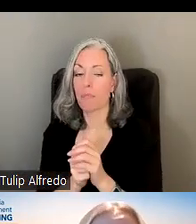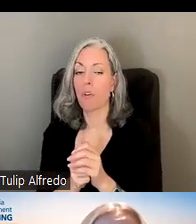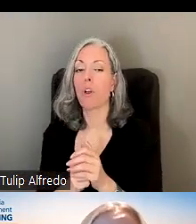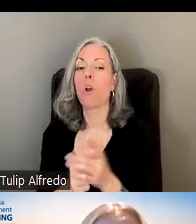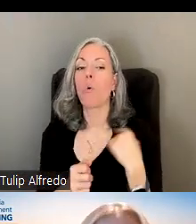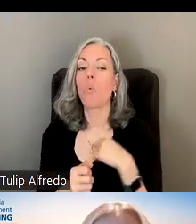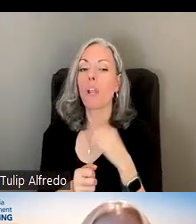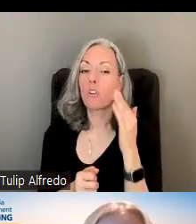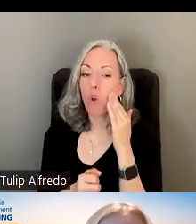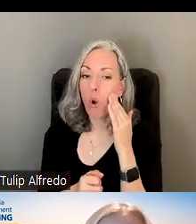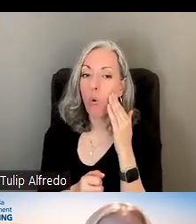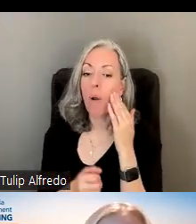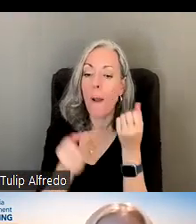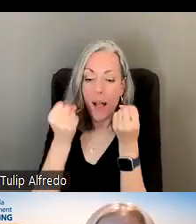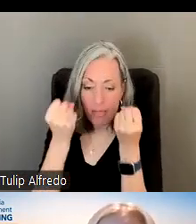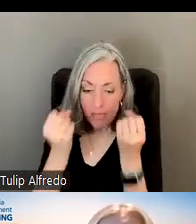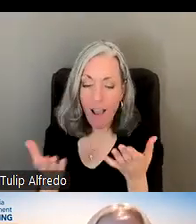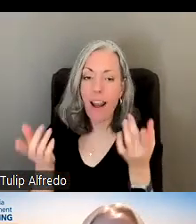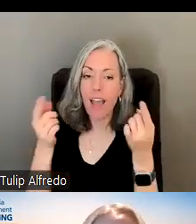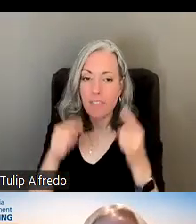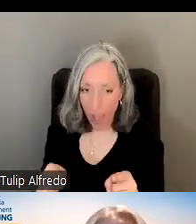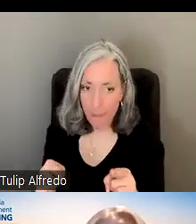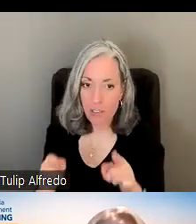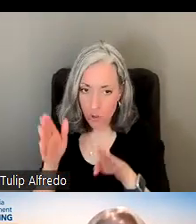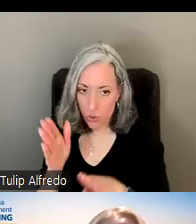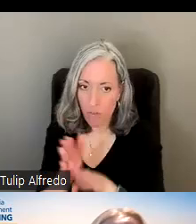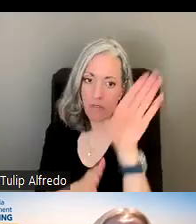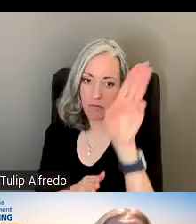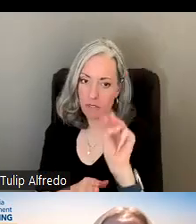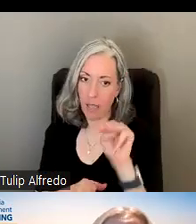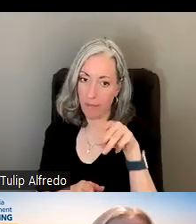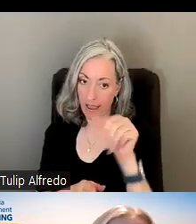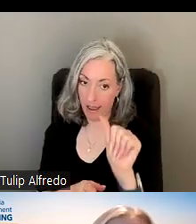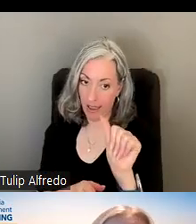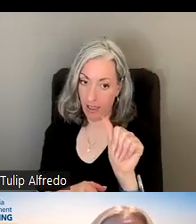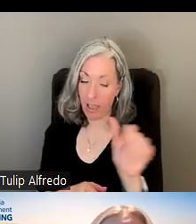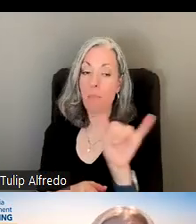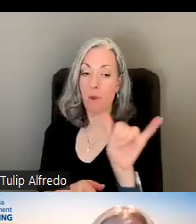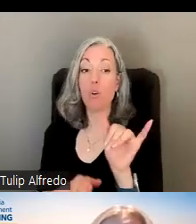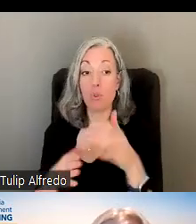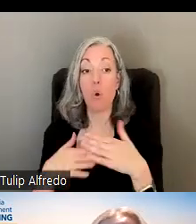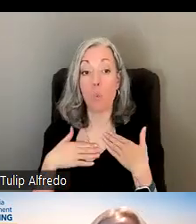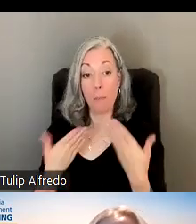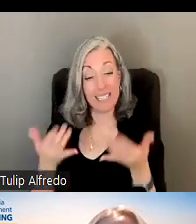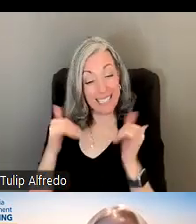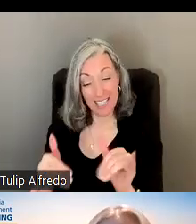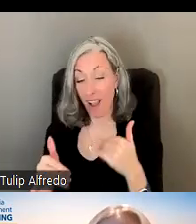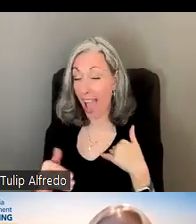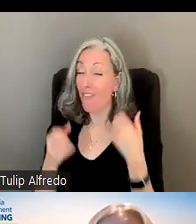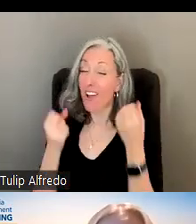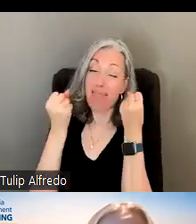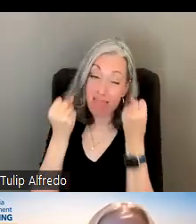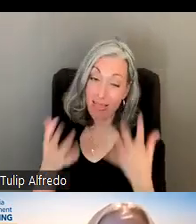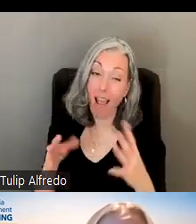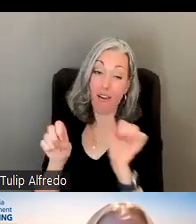lot that has happened to advance California's Master Plan for Aging, but we acknowledge that there's still so much to be done